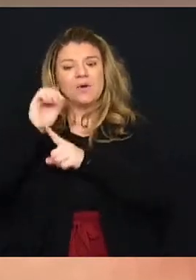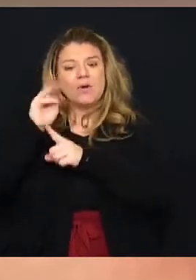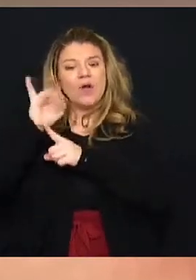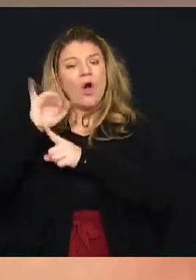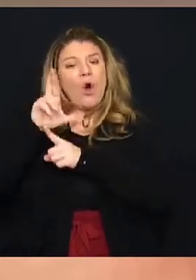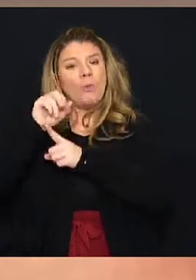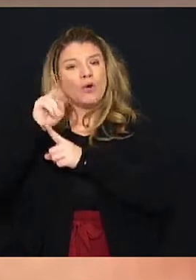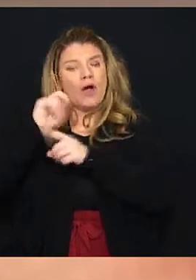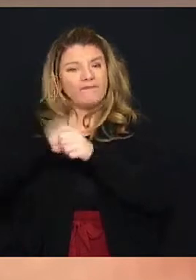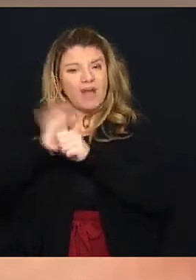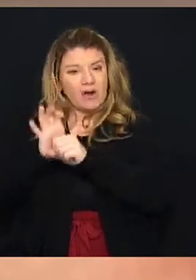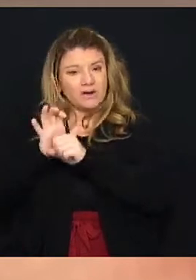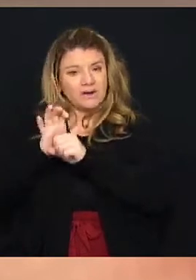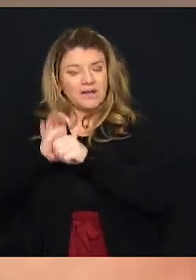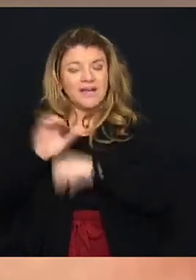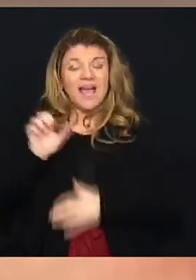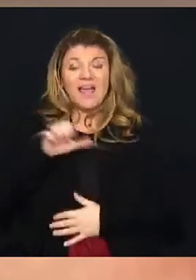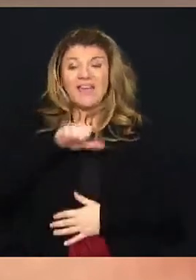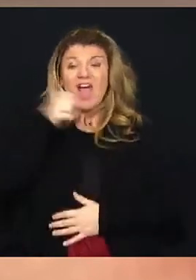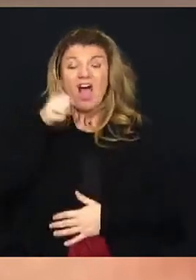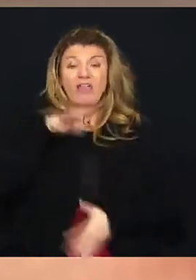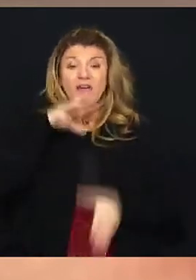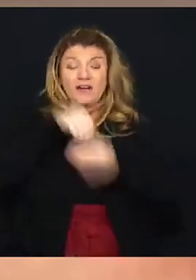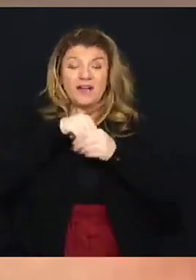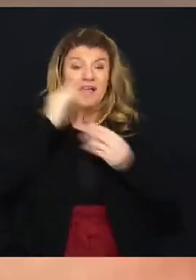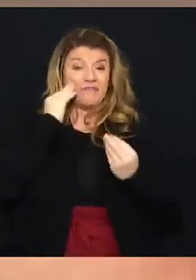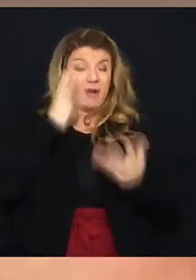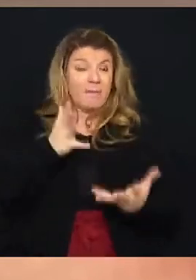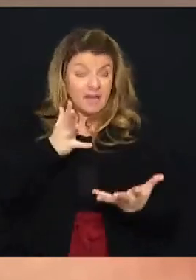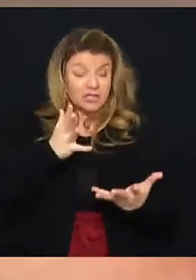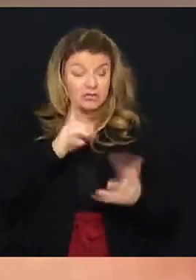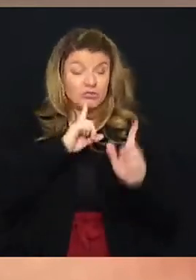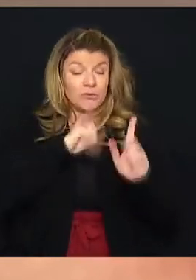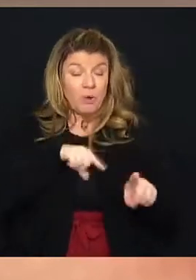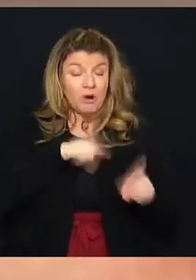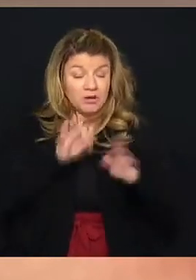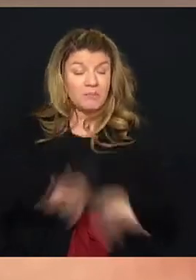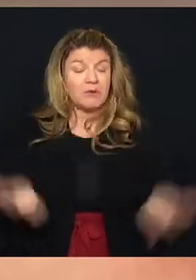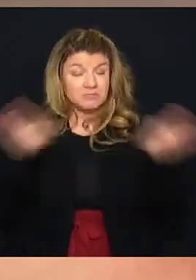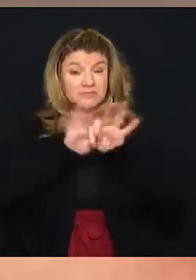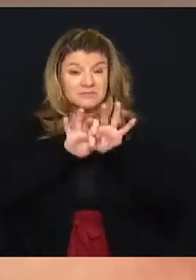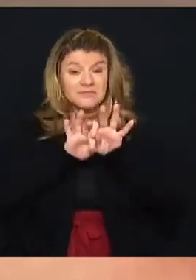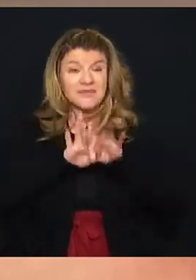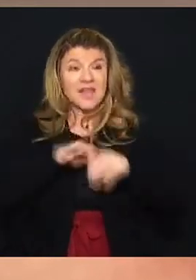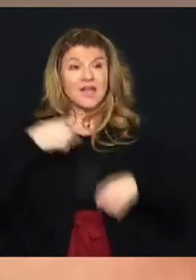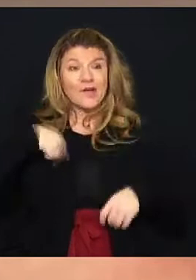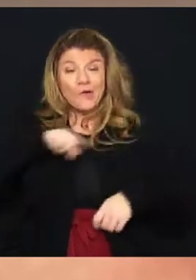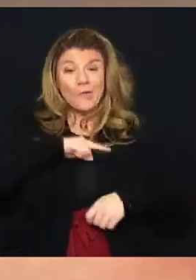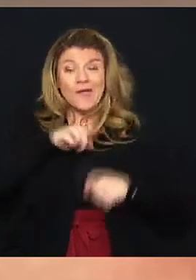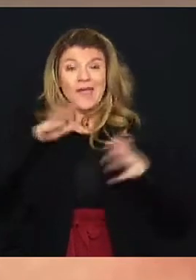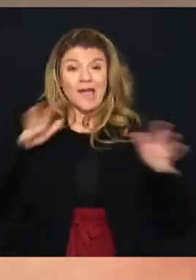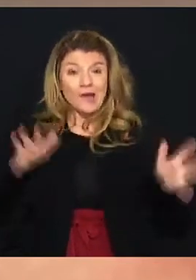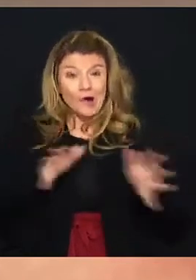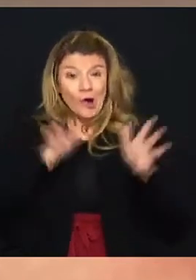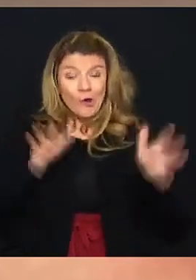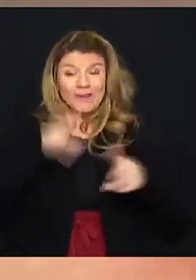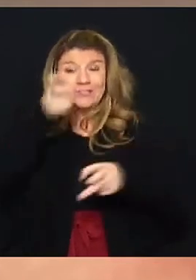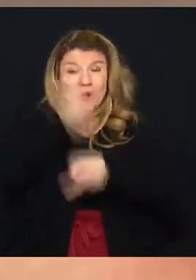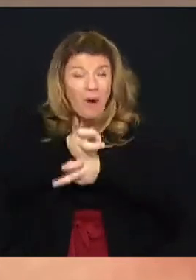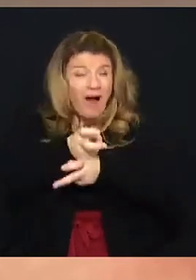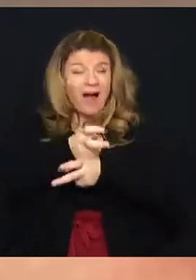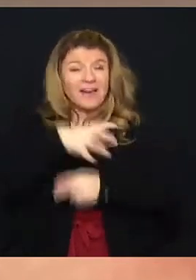variant. The other piece of data important to point out is we press so hard to get our